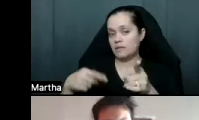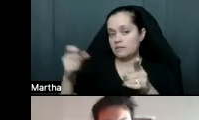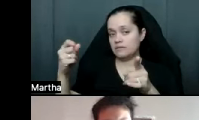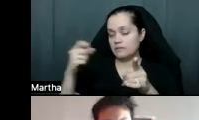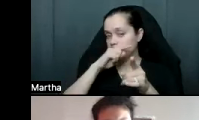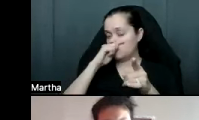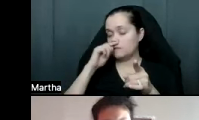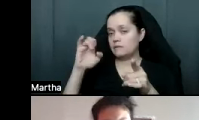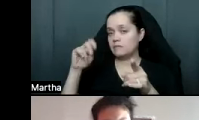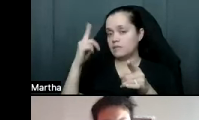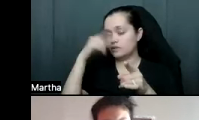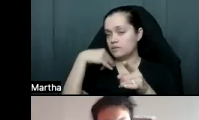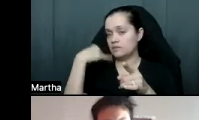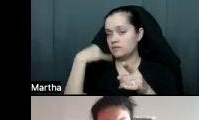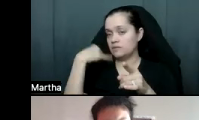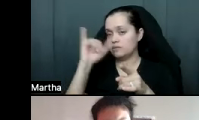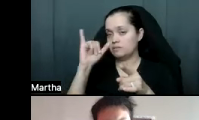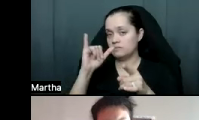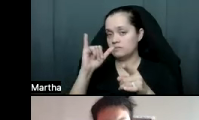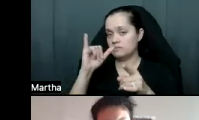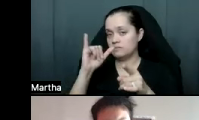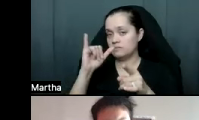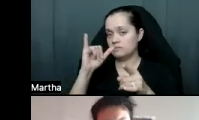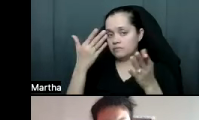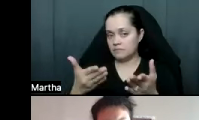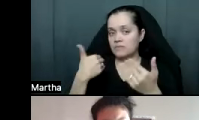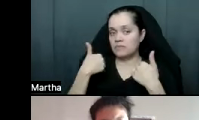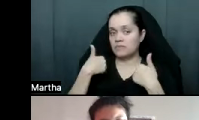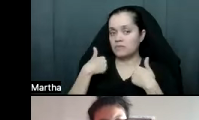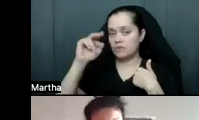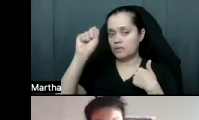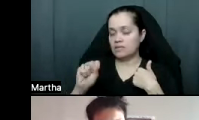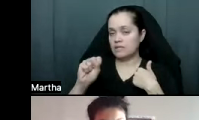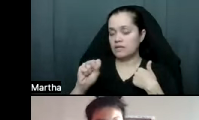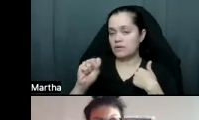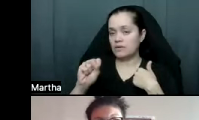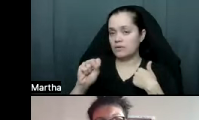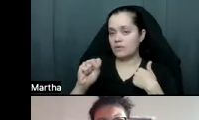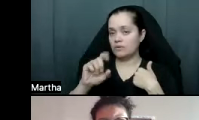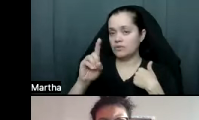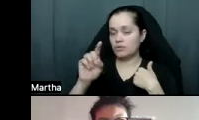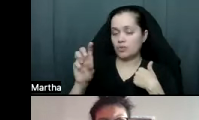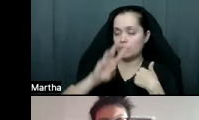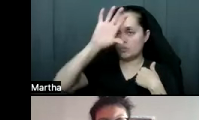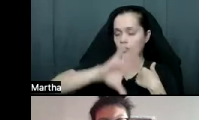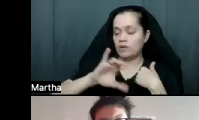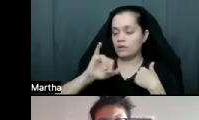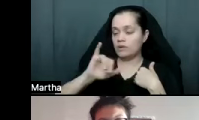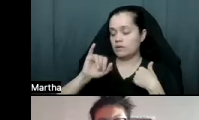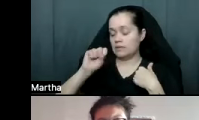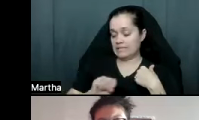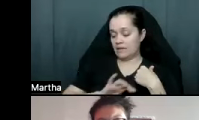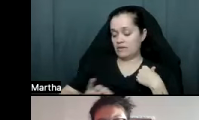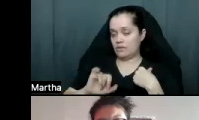where Minnesota is. So we've got North and South Dakota on the west, Iowa, just a sliver you can see there on the south,